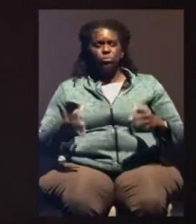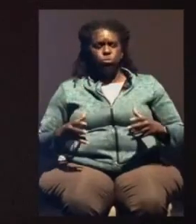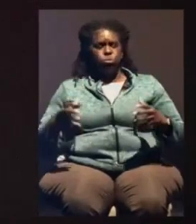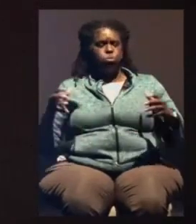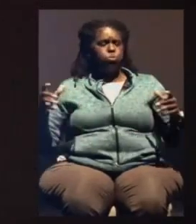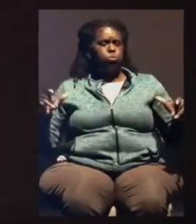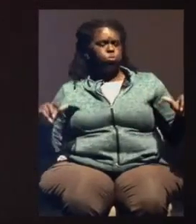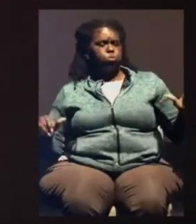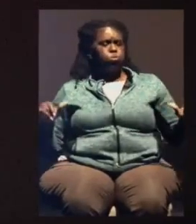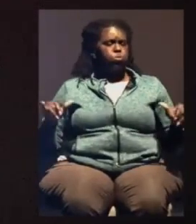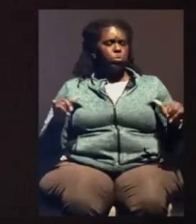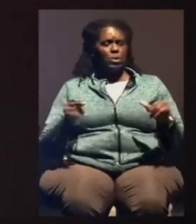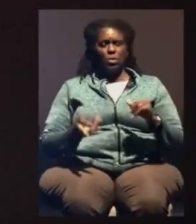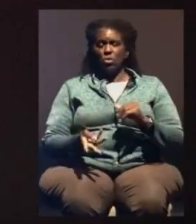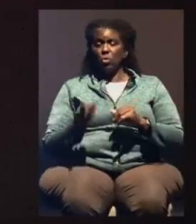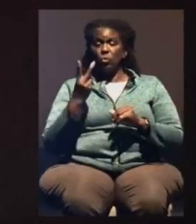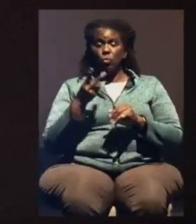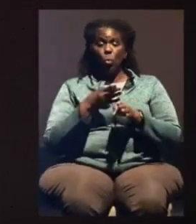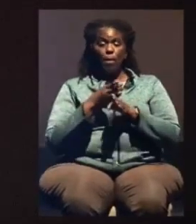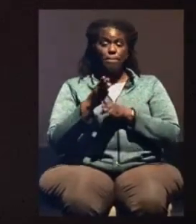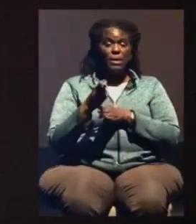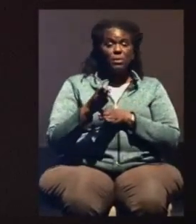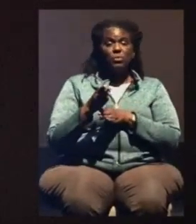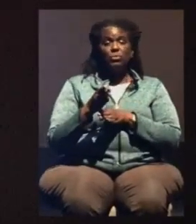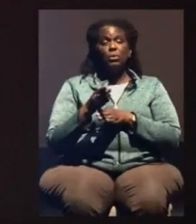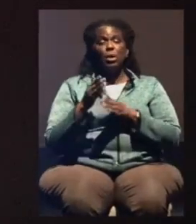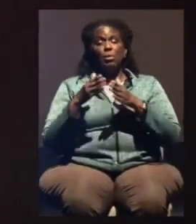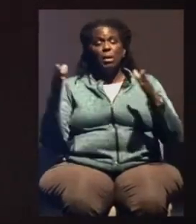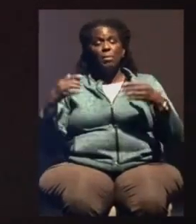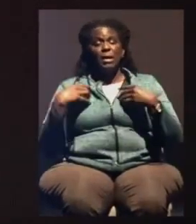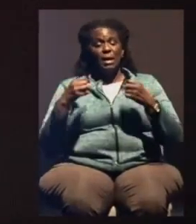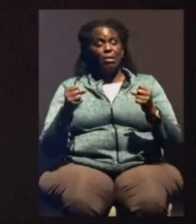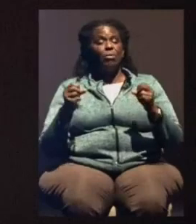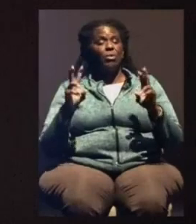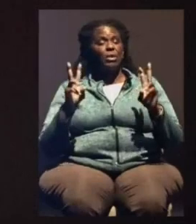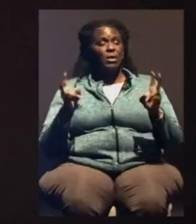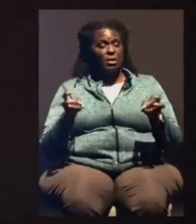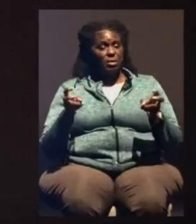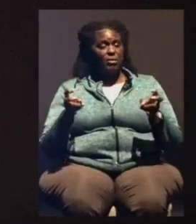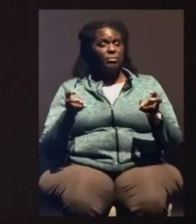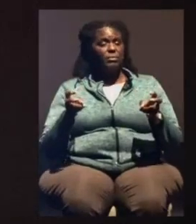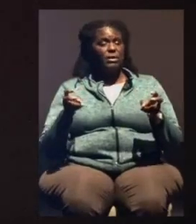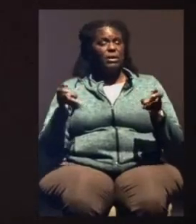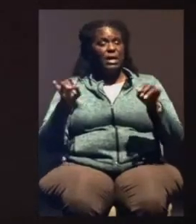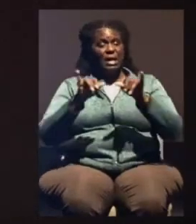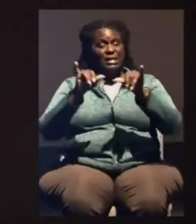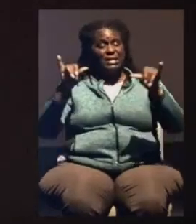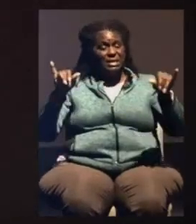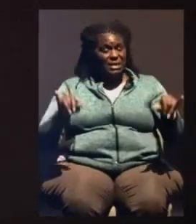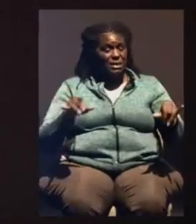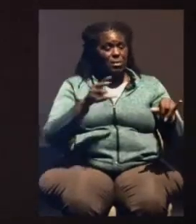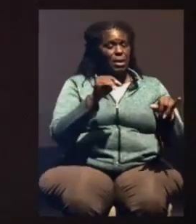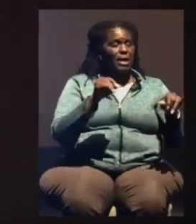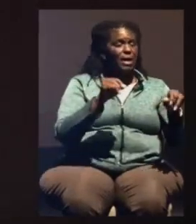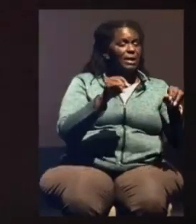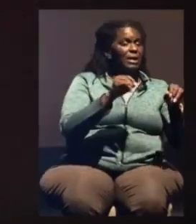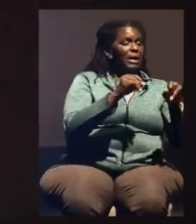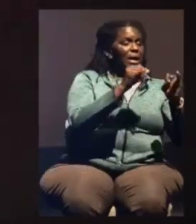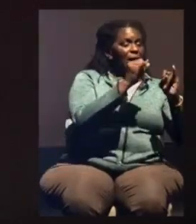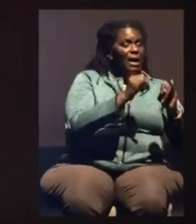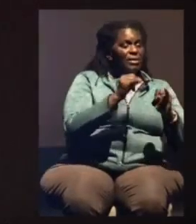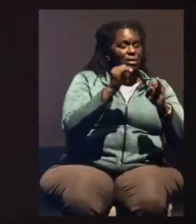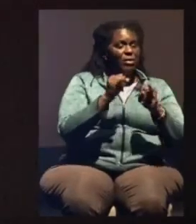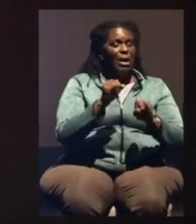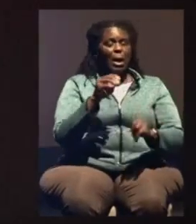public health issue? How can both of these things be true? Right. Well, it's a system-wide level, but it also exists at the individual level. At the system level,